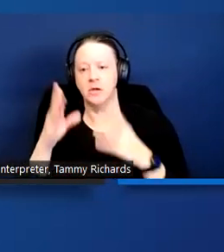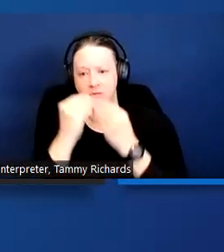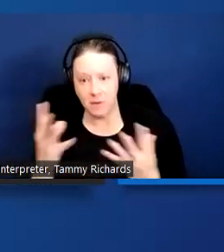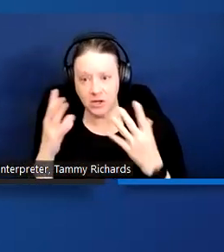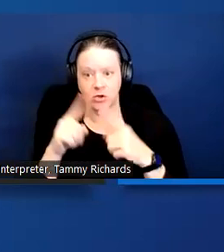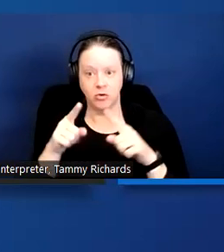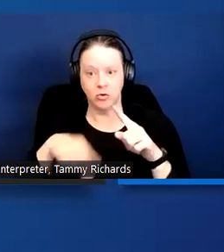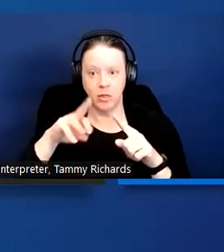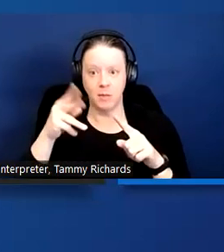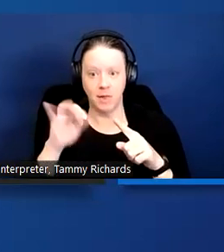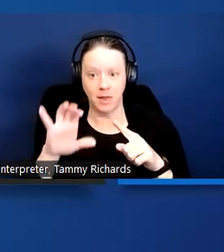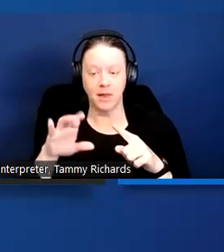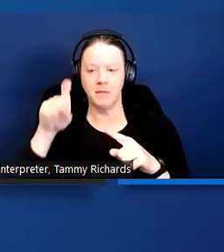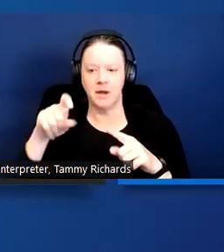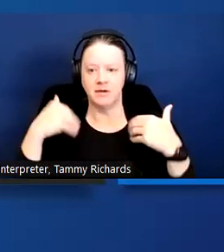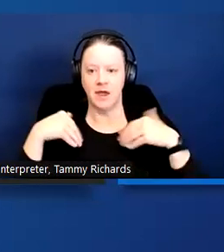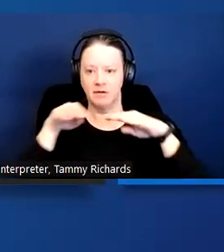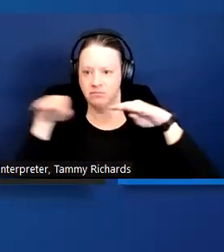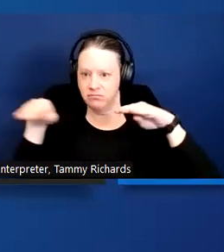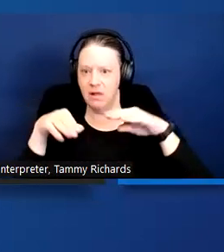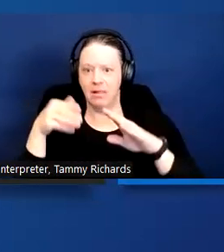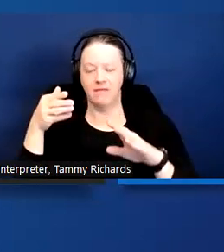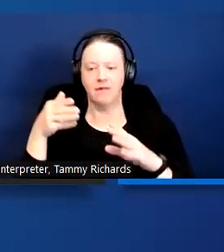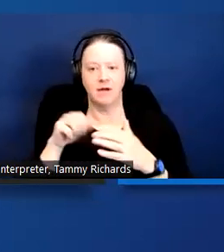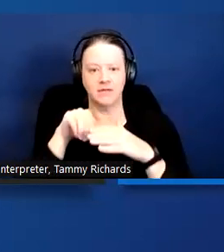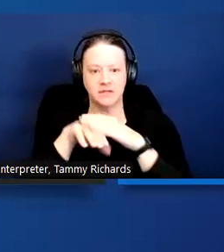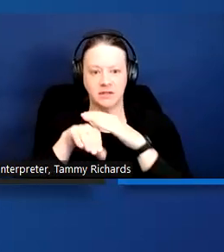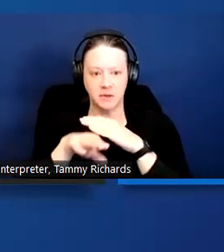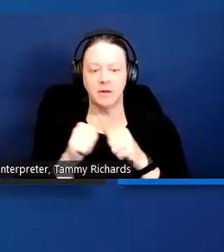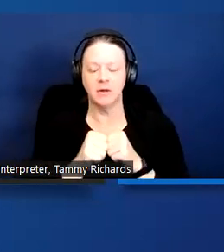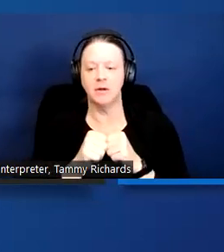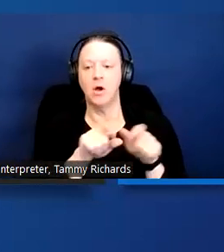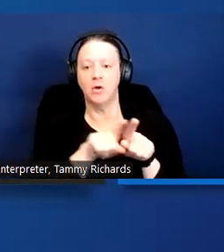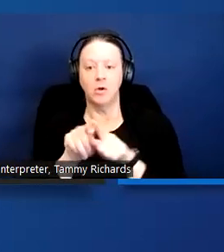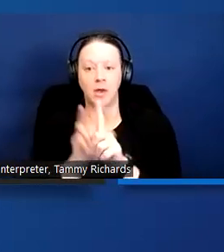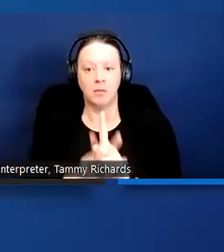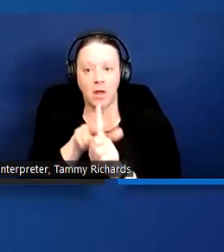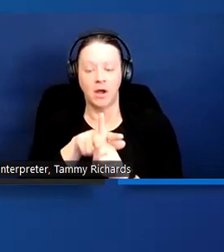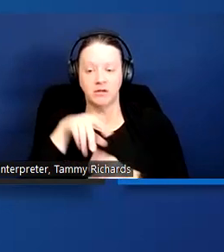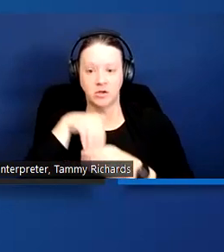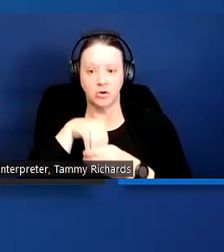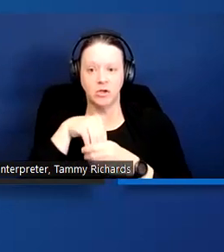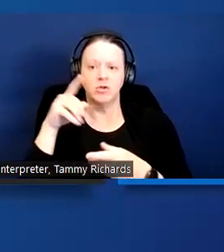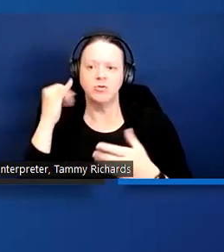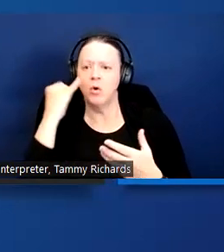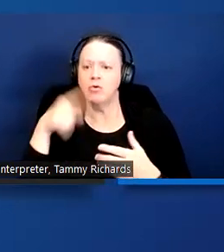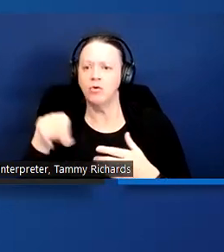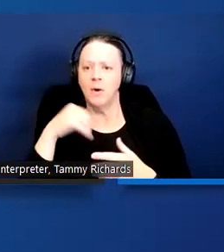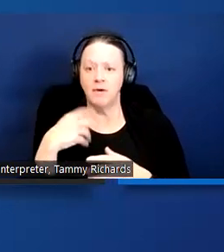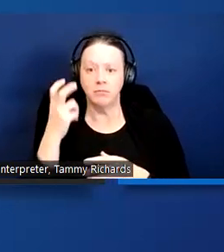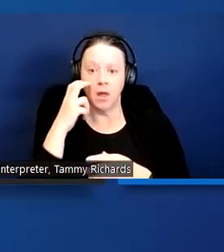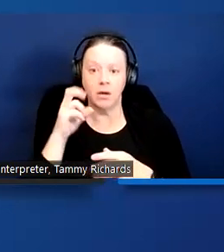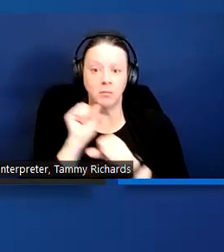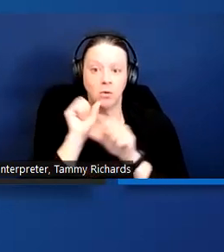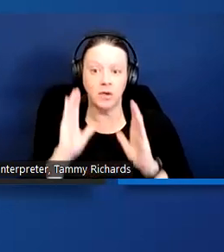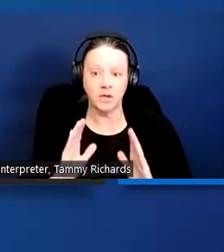to be this level of accessible. Also applies internally. So you have blind employees or